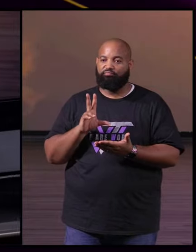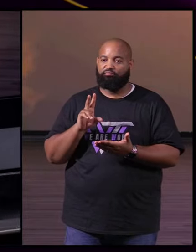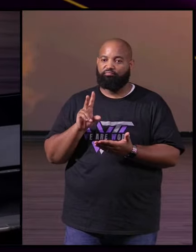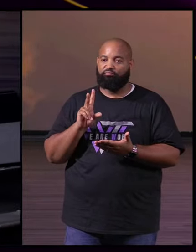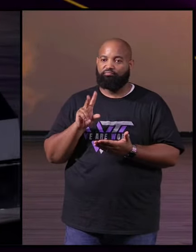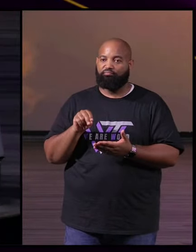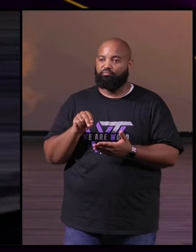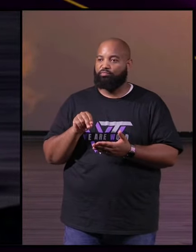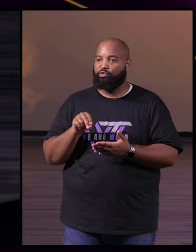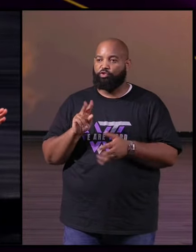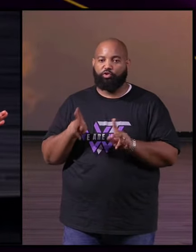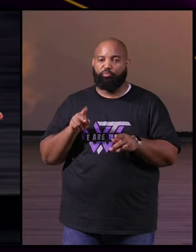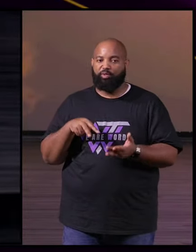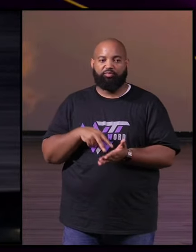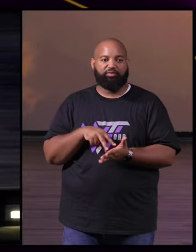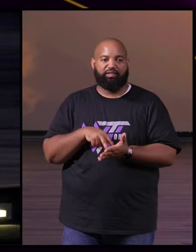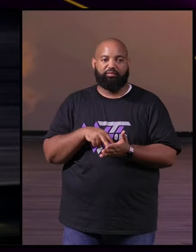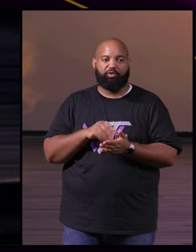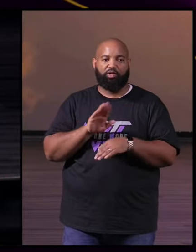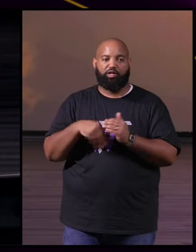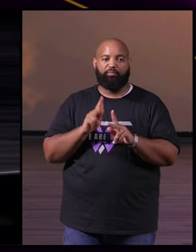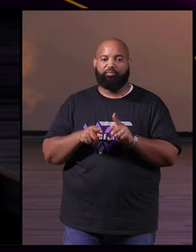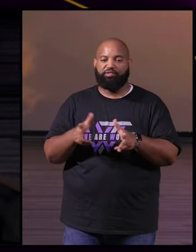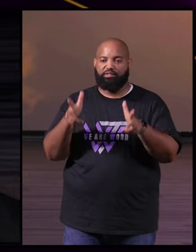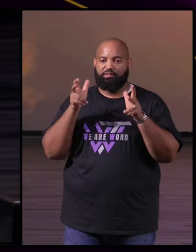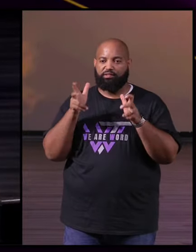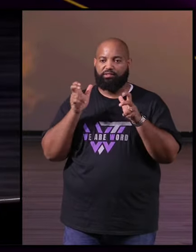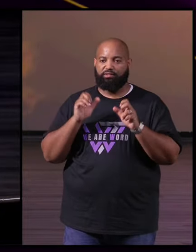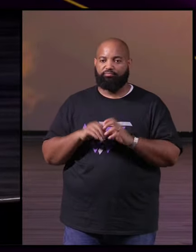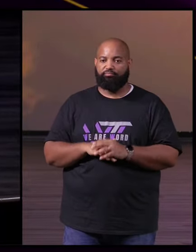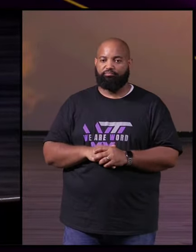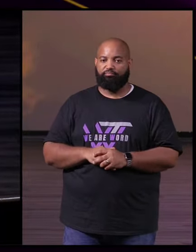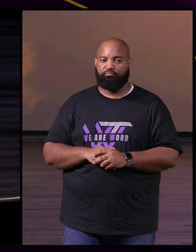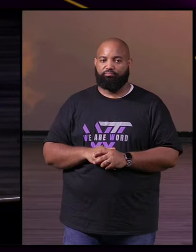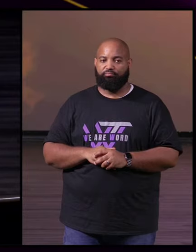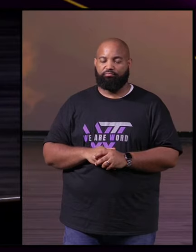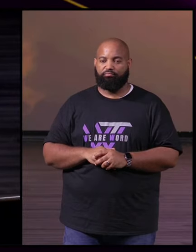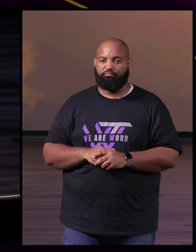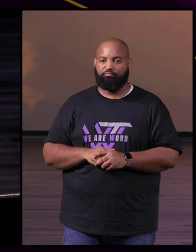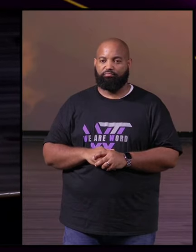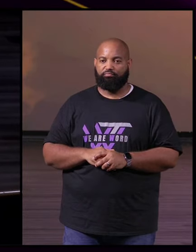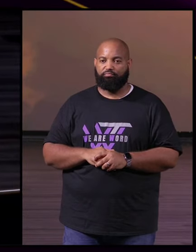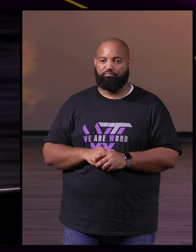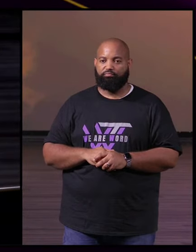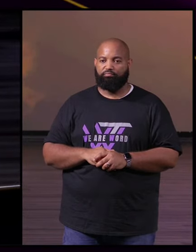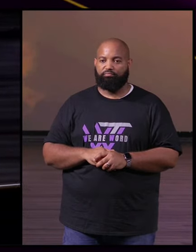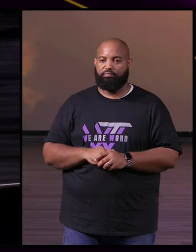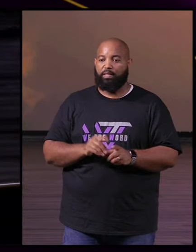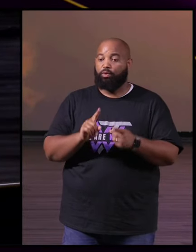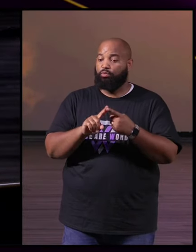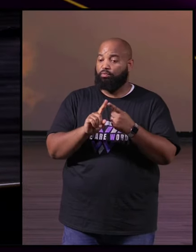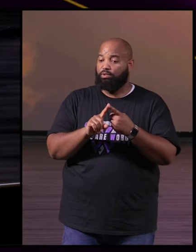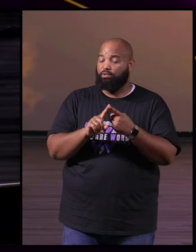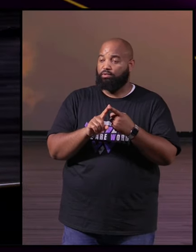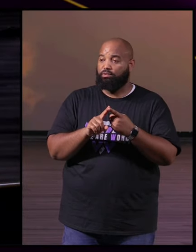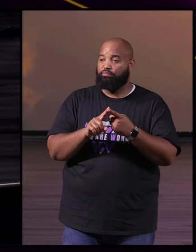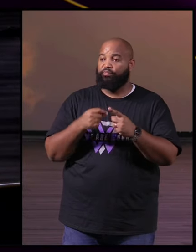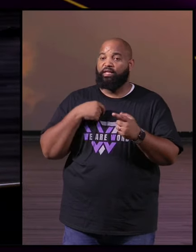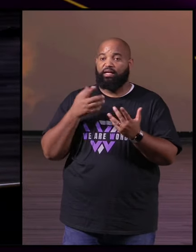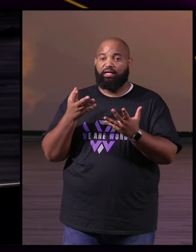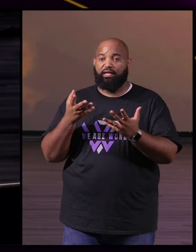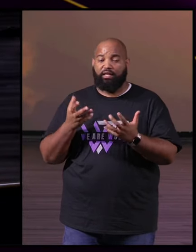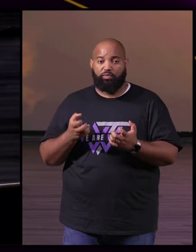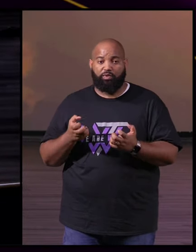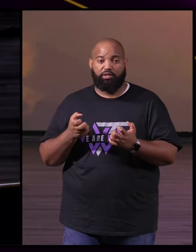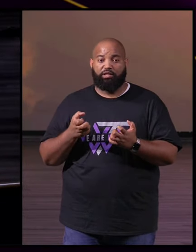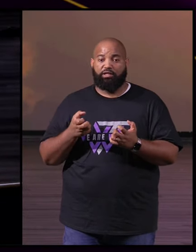care leaders or altar counselors moving. I want everybody just listening to me. The first thing that I want to do is I want to